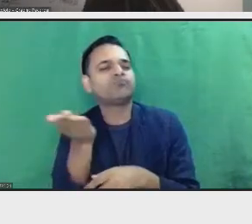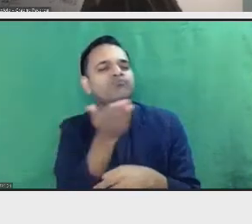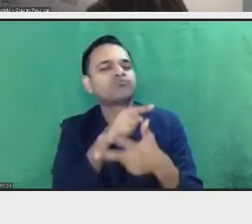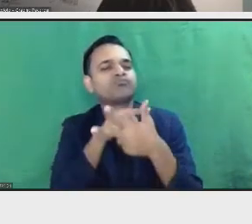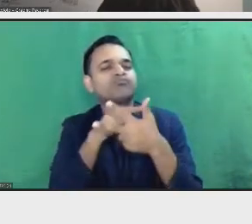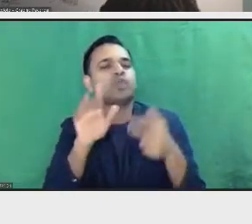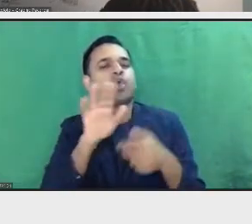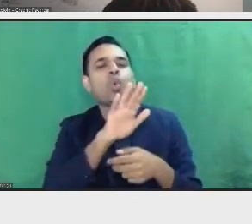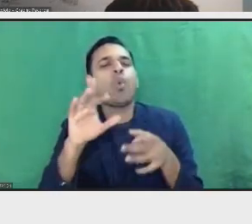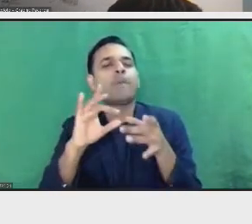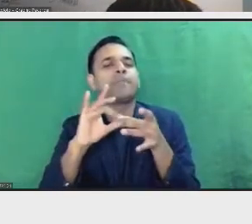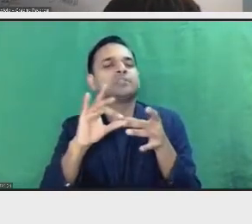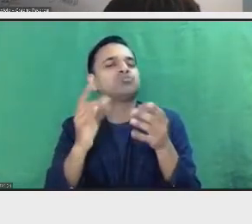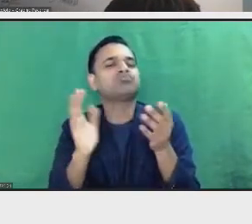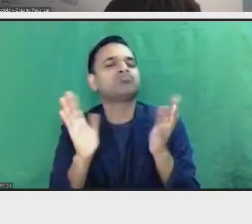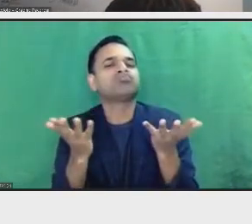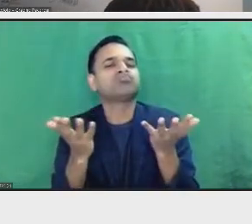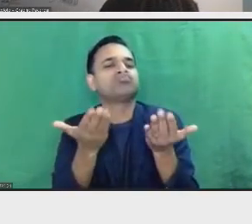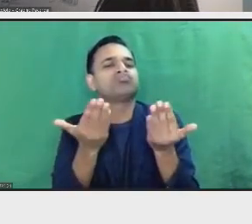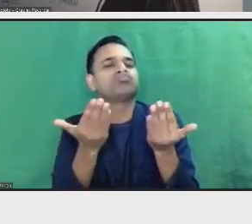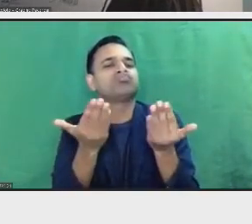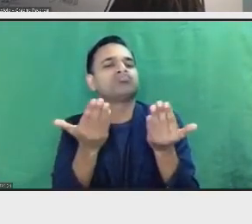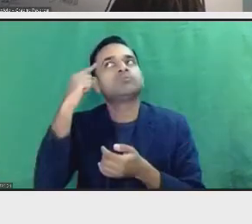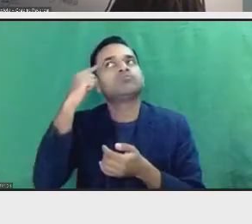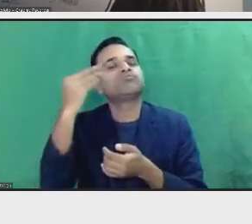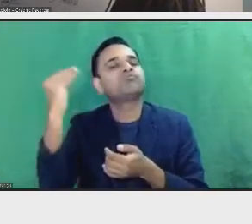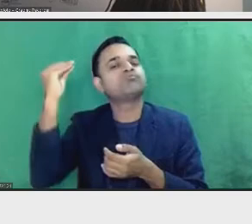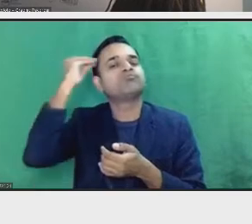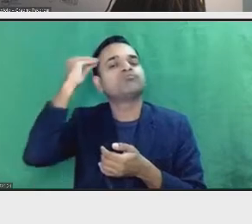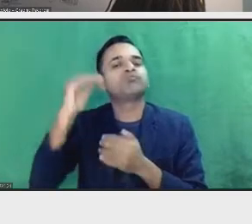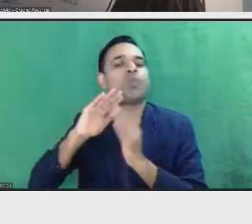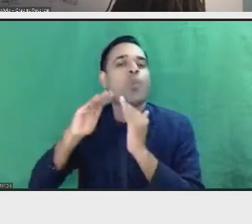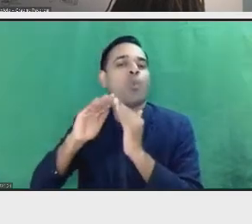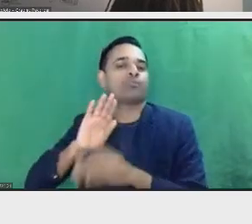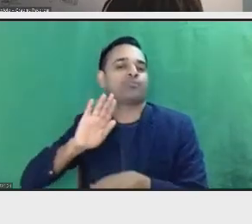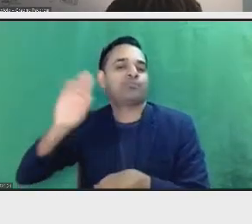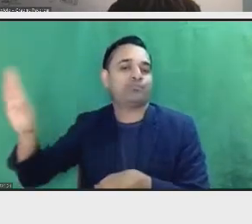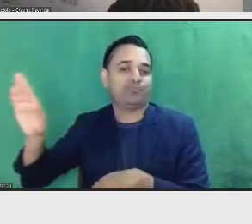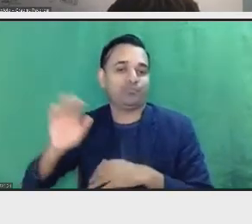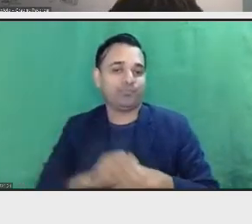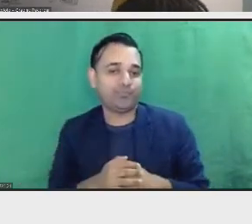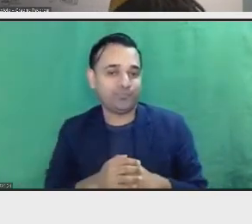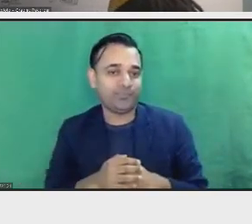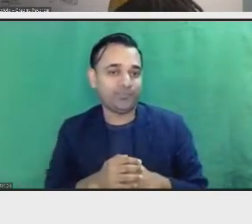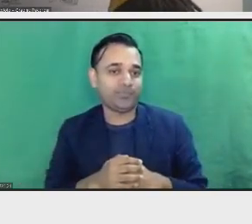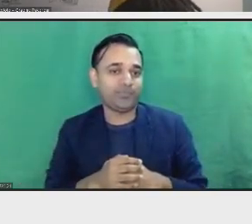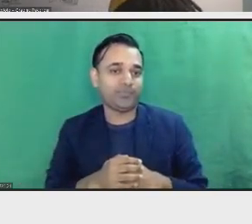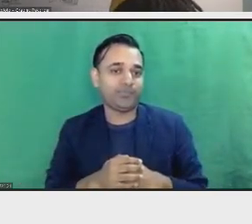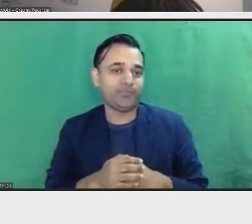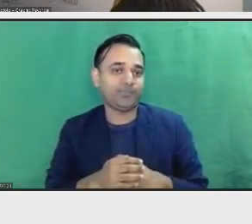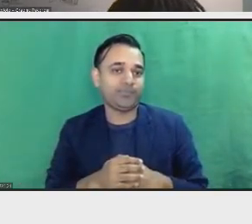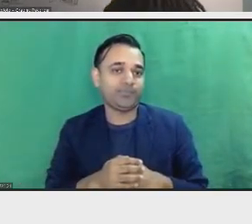them. If there's just one message that they should take home, what would that message be? I would begin with you,